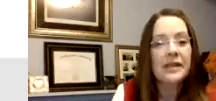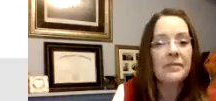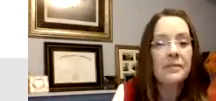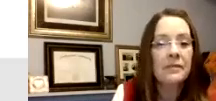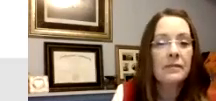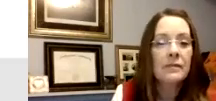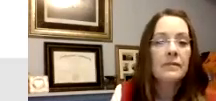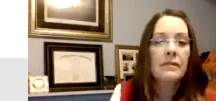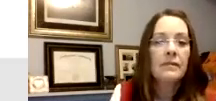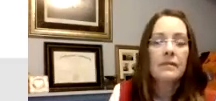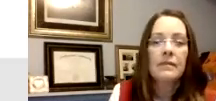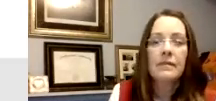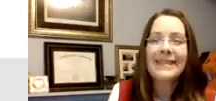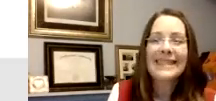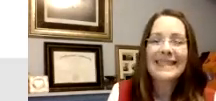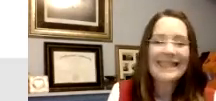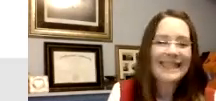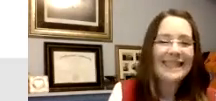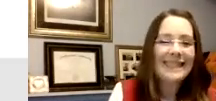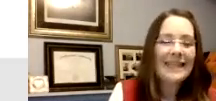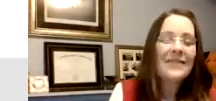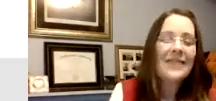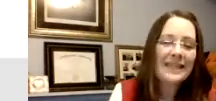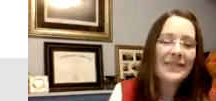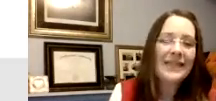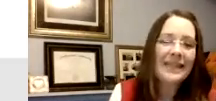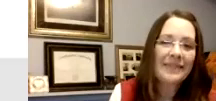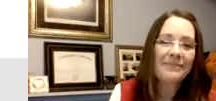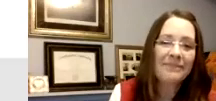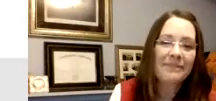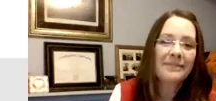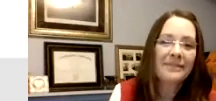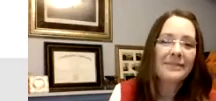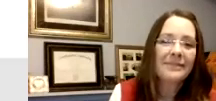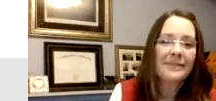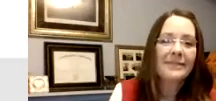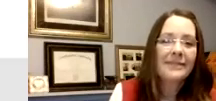3. Thank you. 3. Phase 3.